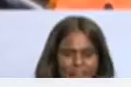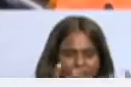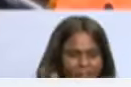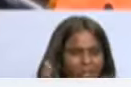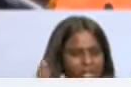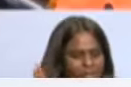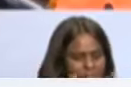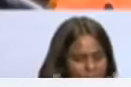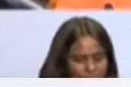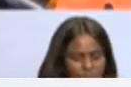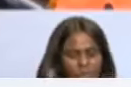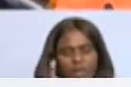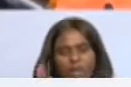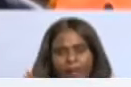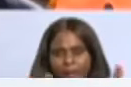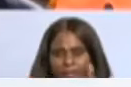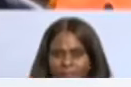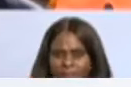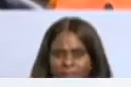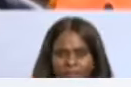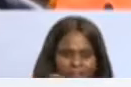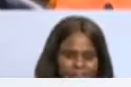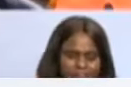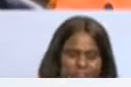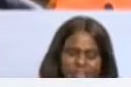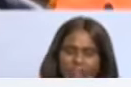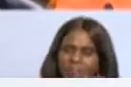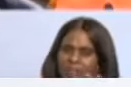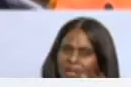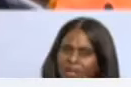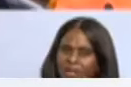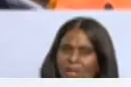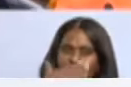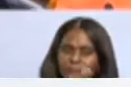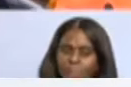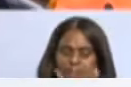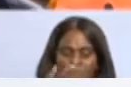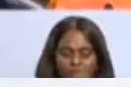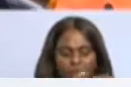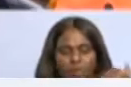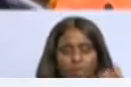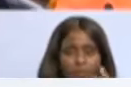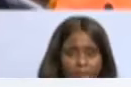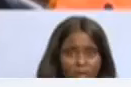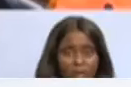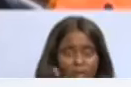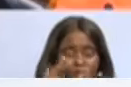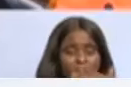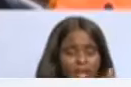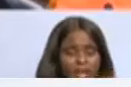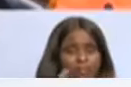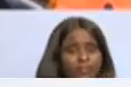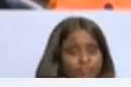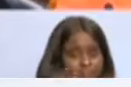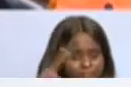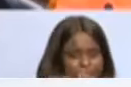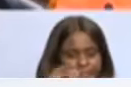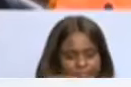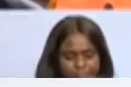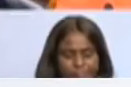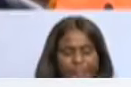and medium enterprises accessing financing under guarantees from the commercial banks has increased